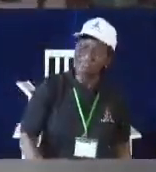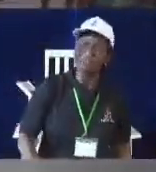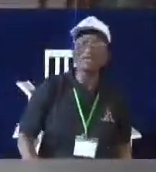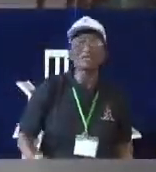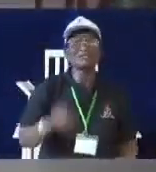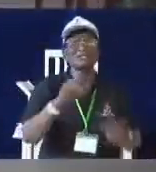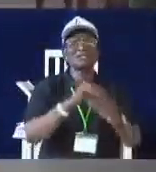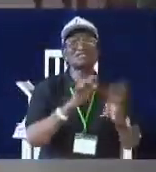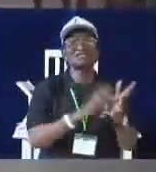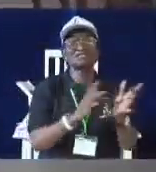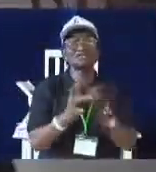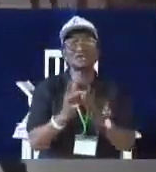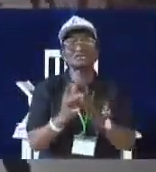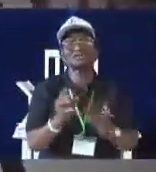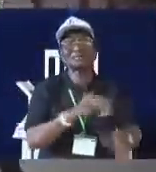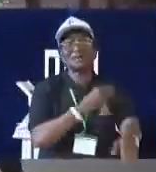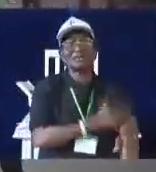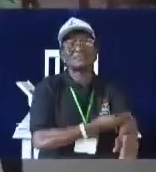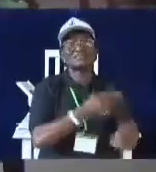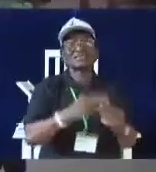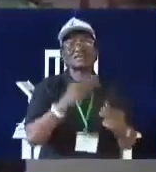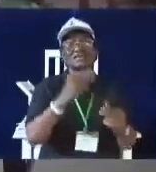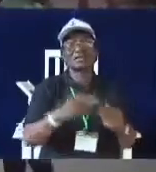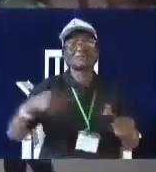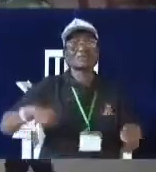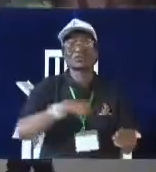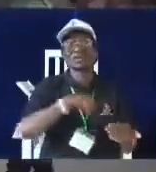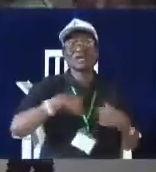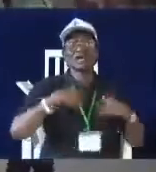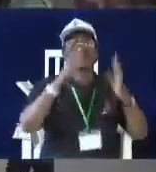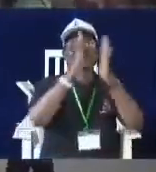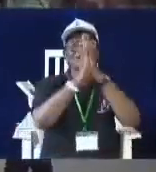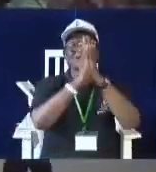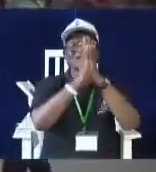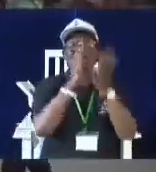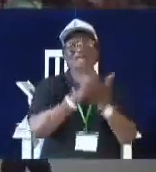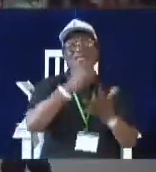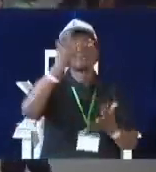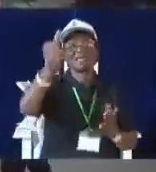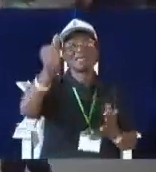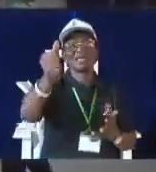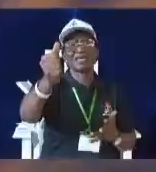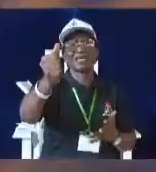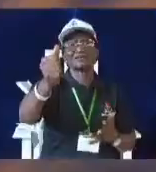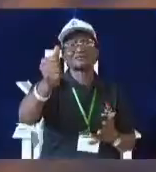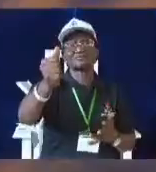In Jesus' mighty name, we have prayed.